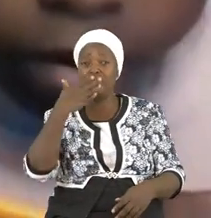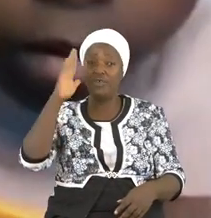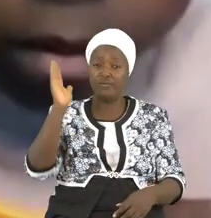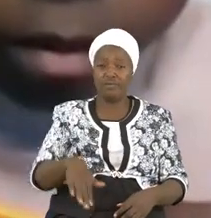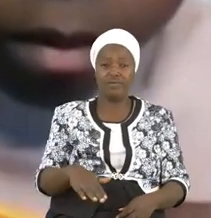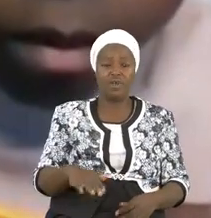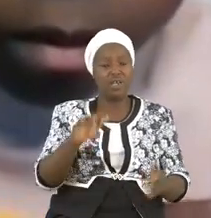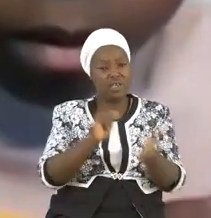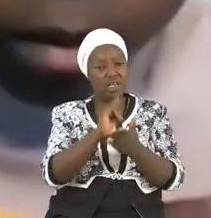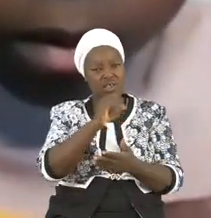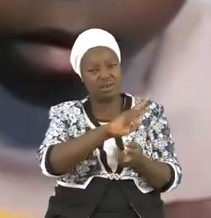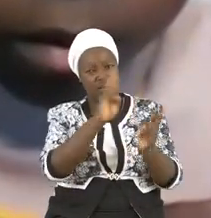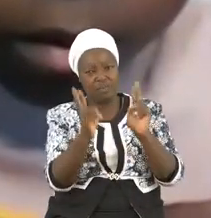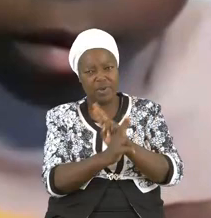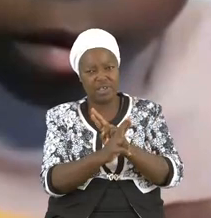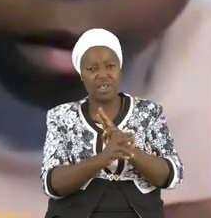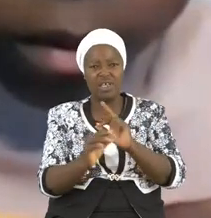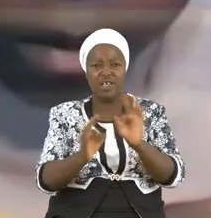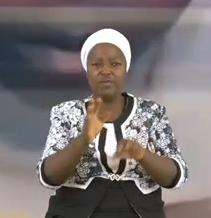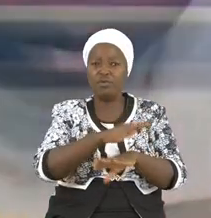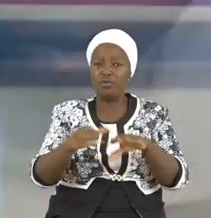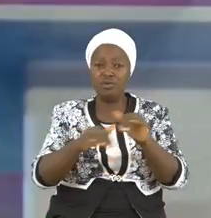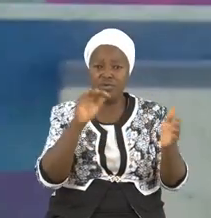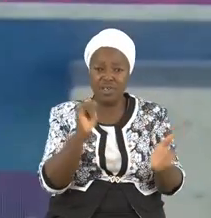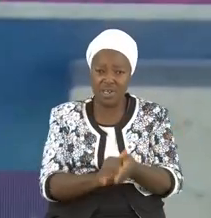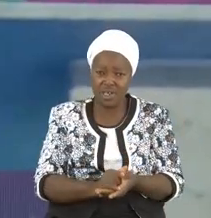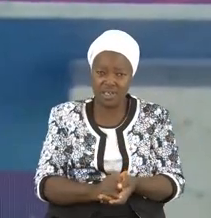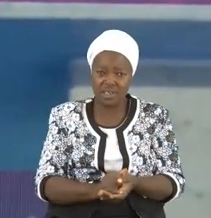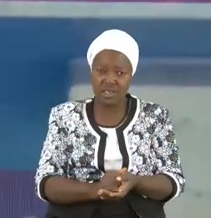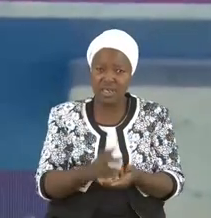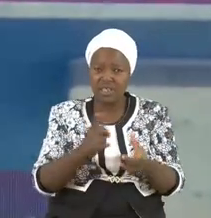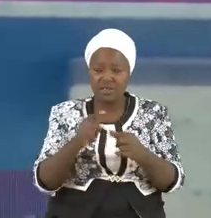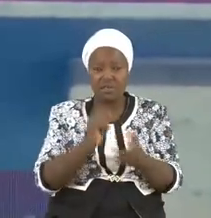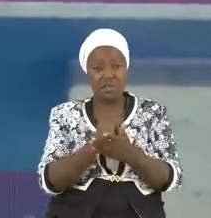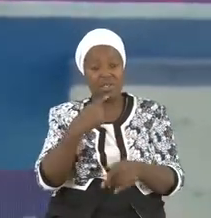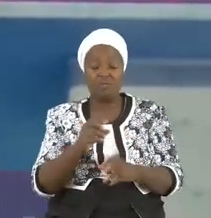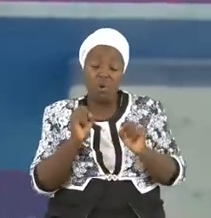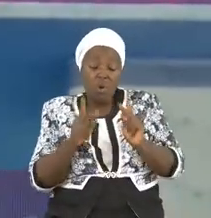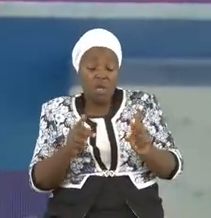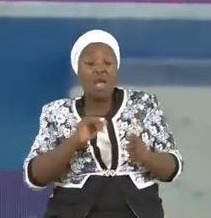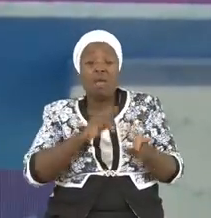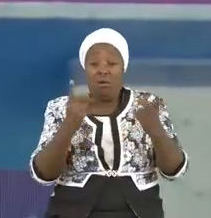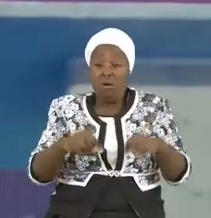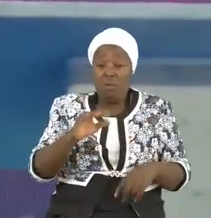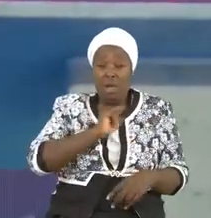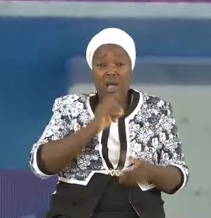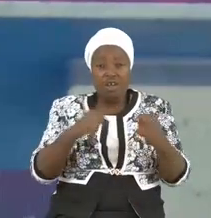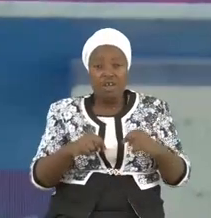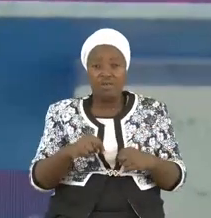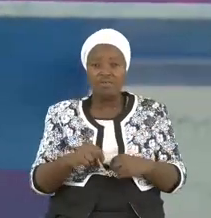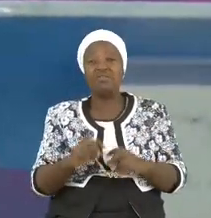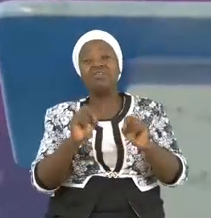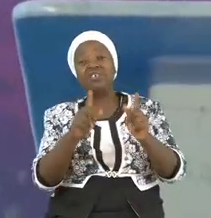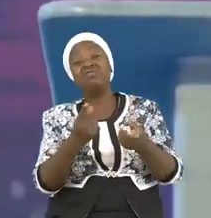revenge. If you don't do that, and you just say, okay, I come, you come, you're not going to get into